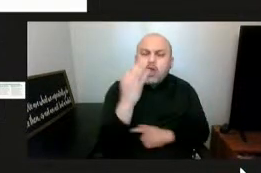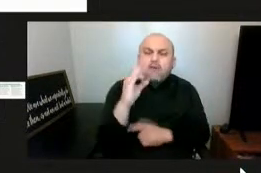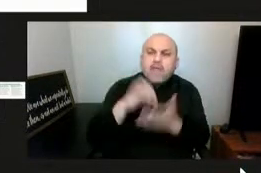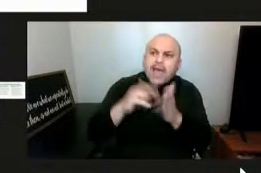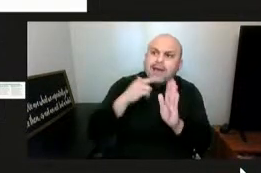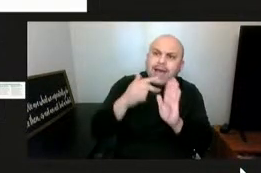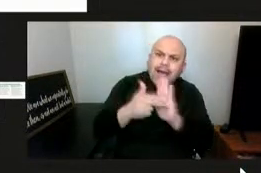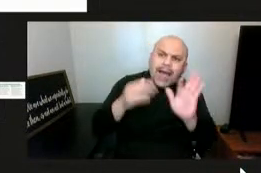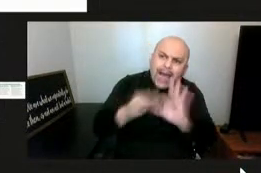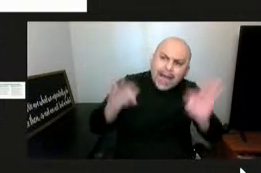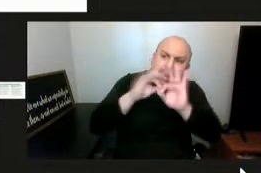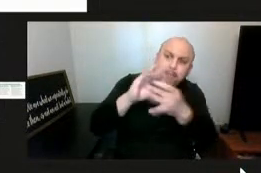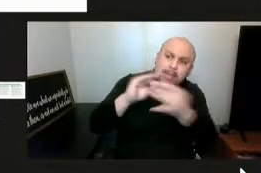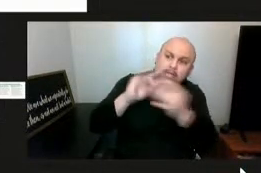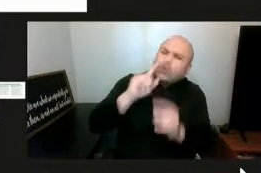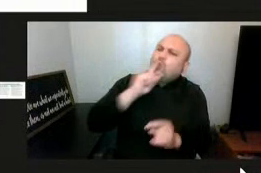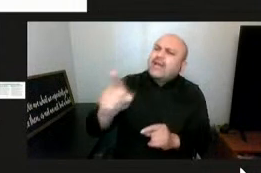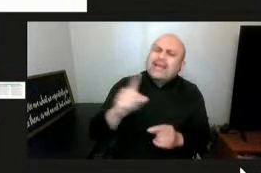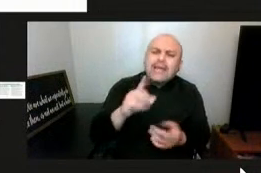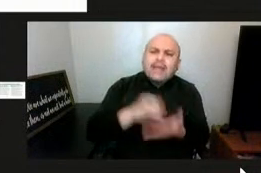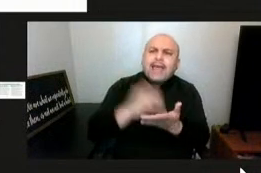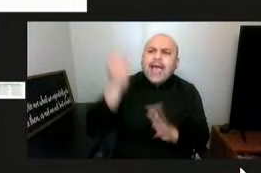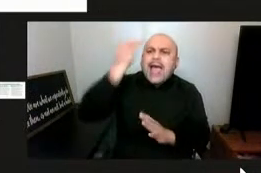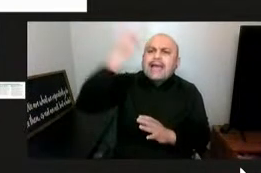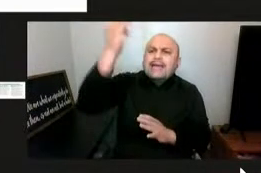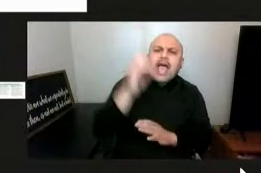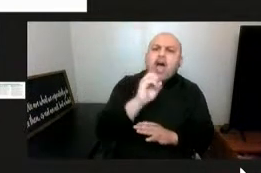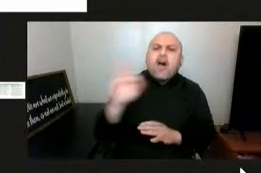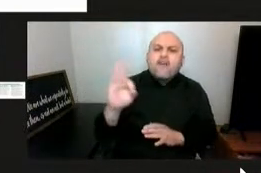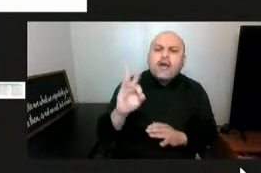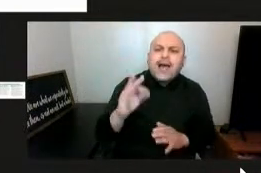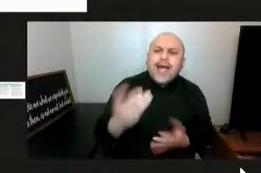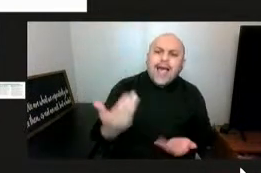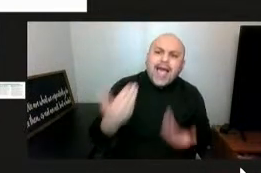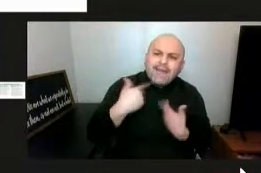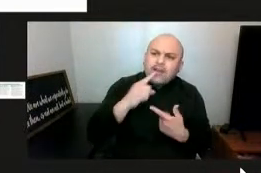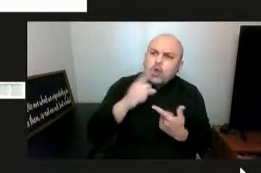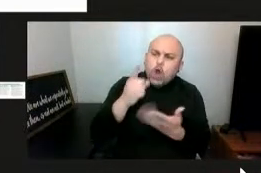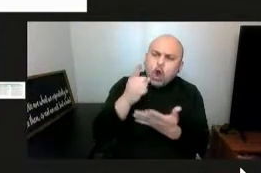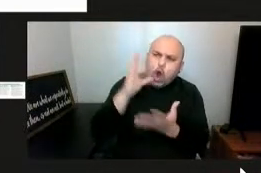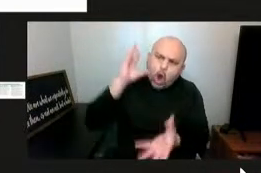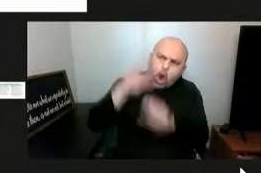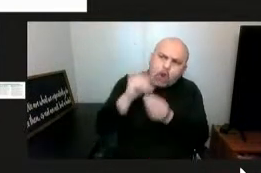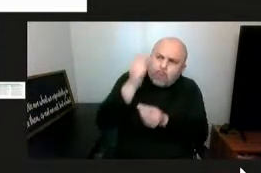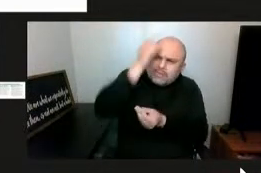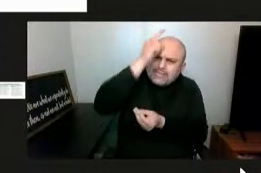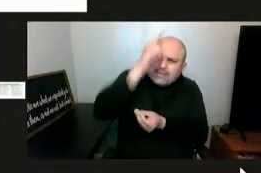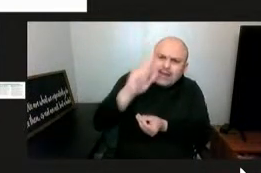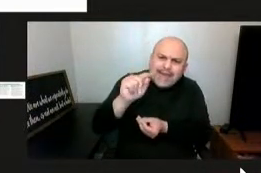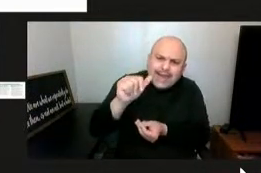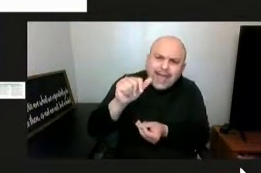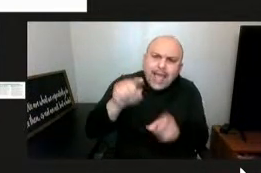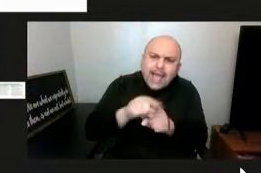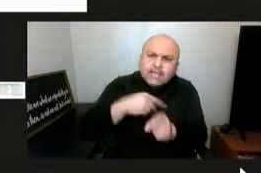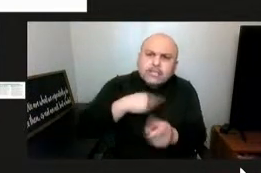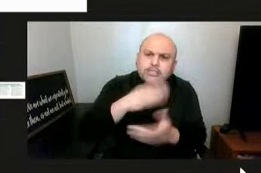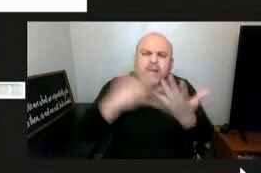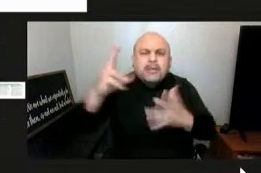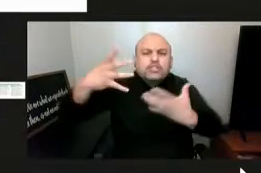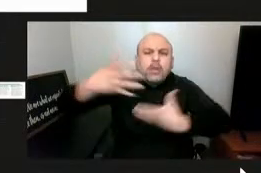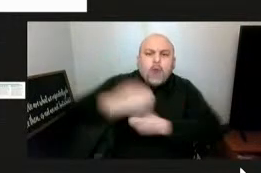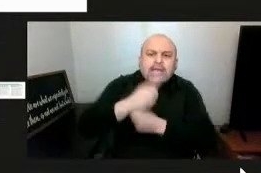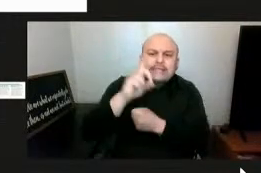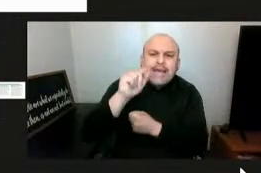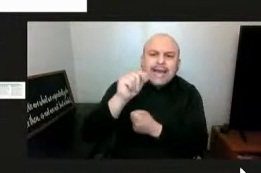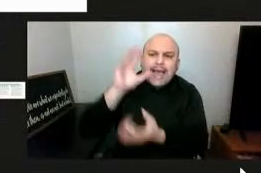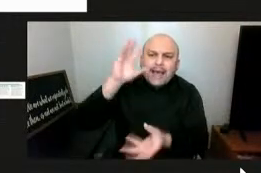is really the idea of having a comprehensive data, standardized data relating to mental